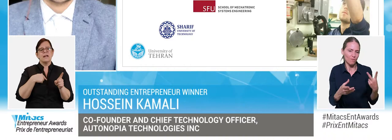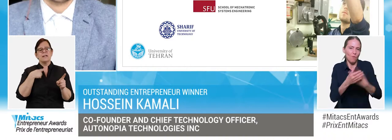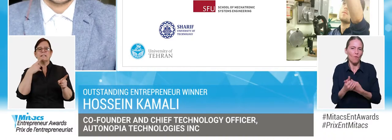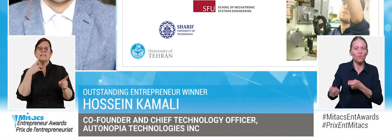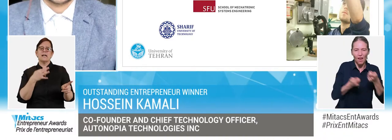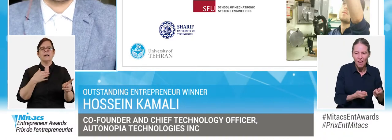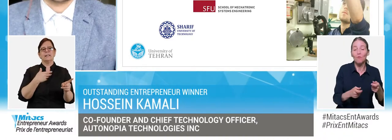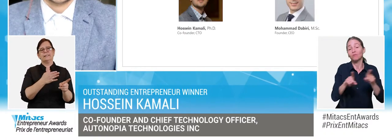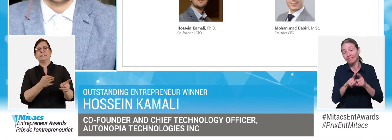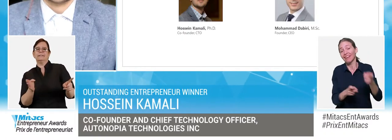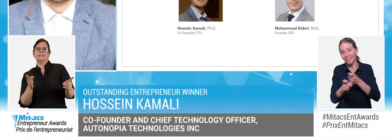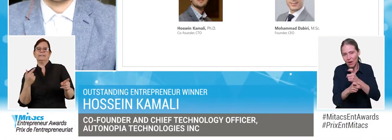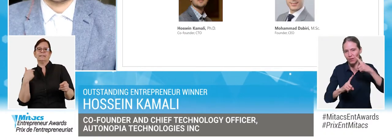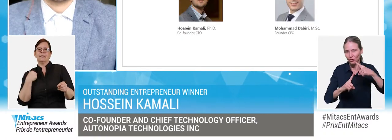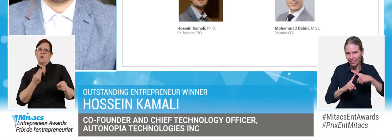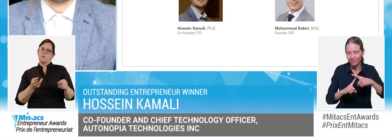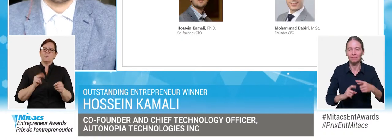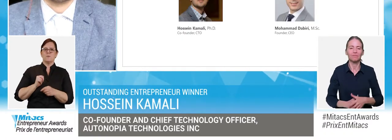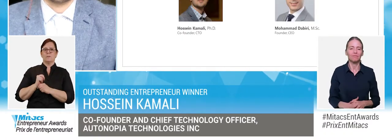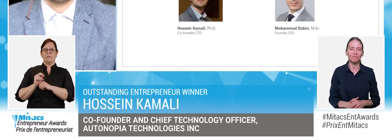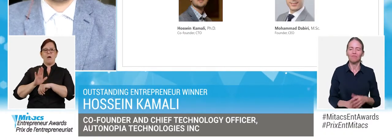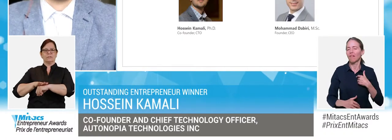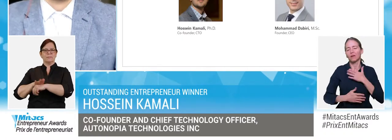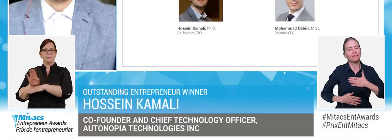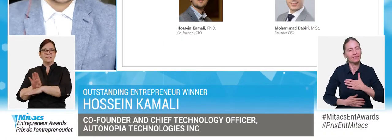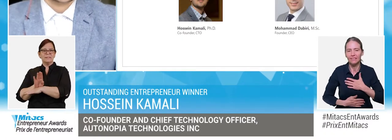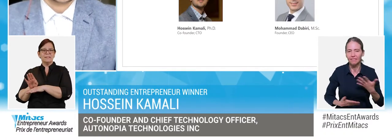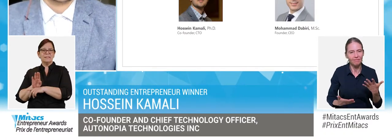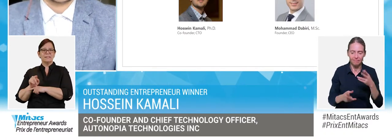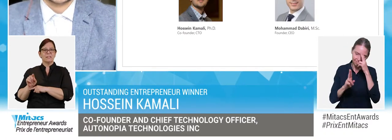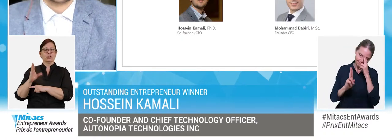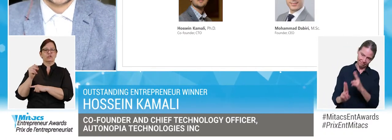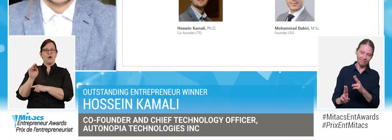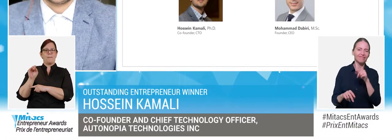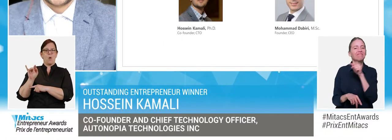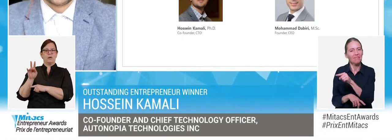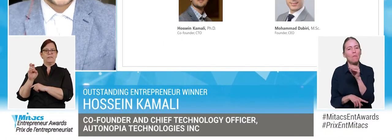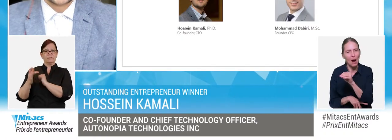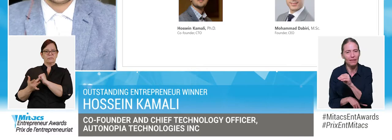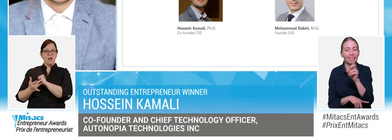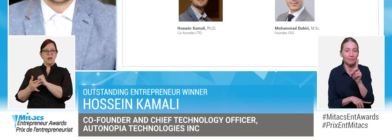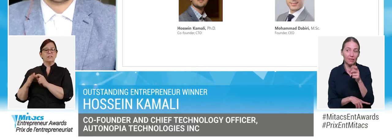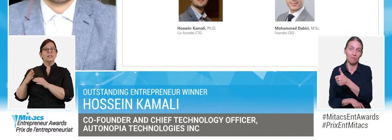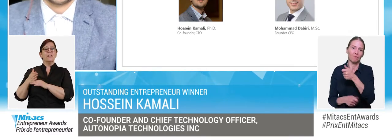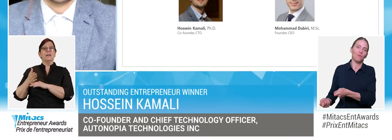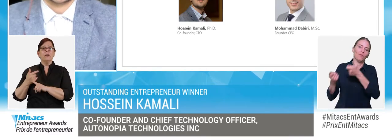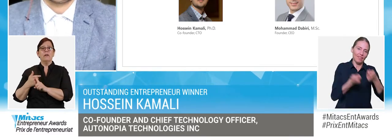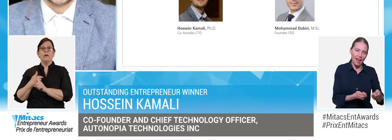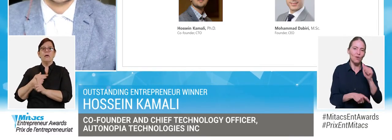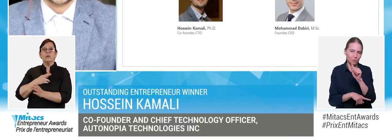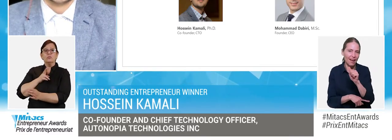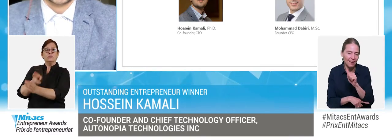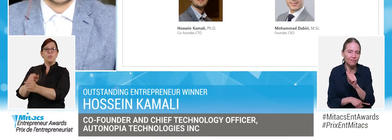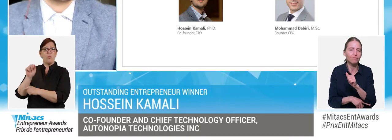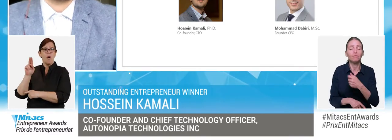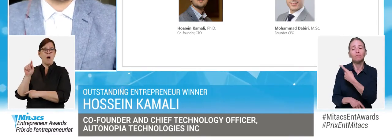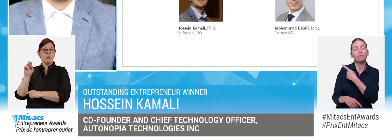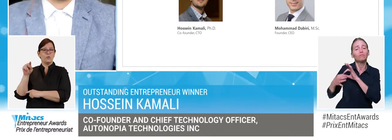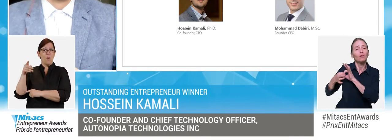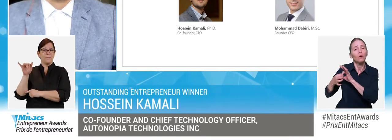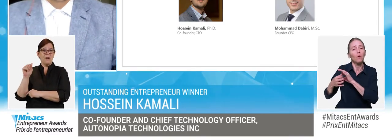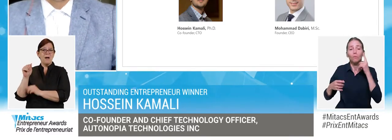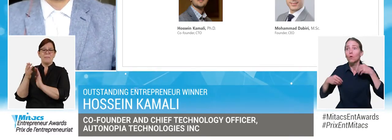join Autonopia as the co-founder and CTO. It was a pleasure to get to know Mohammed Dabiri, the founder of Autonopia.